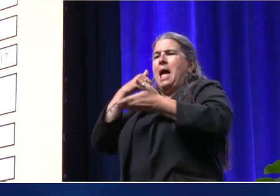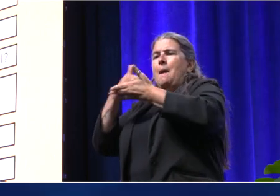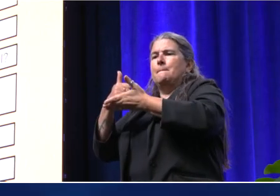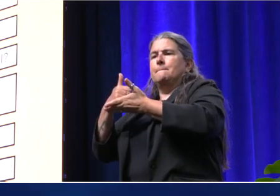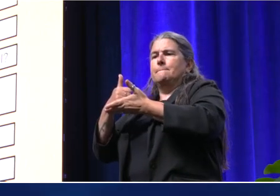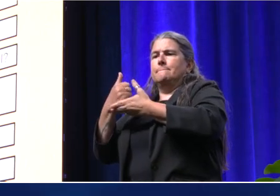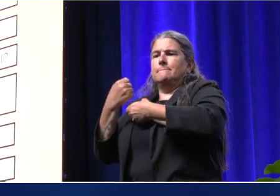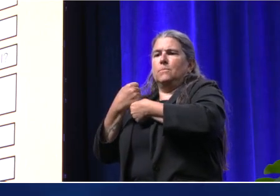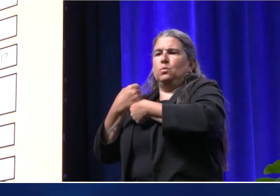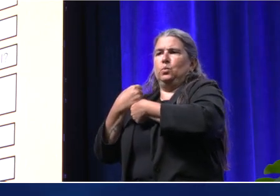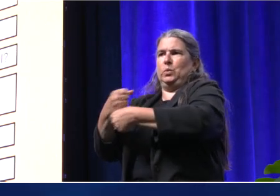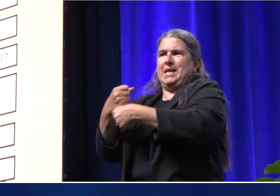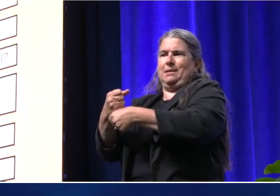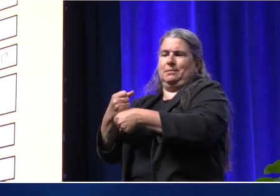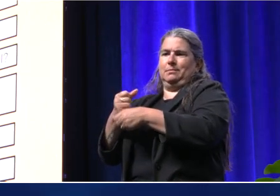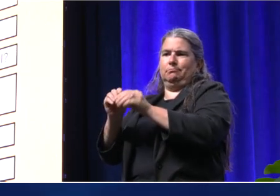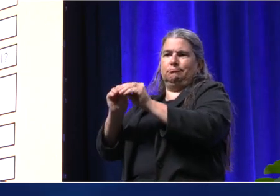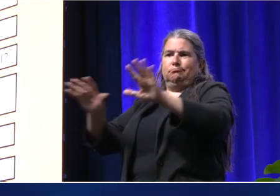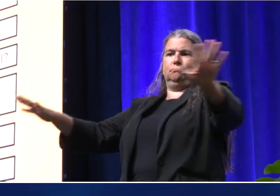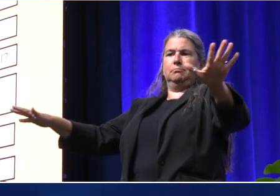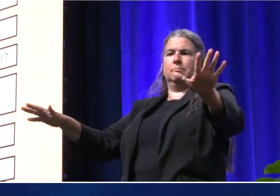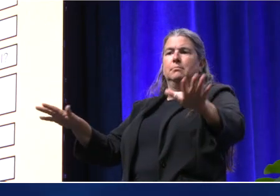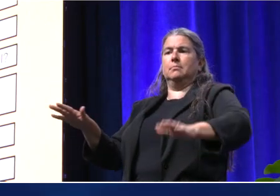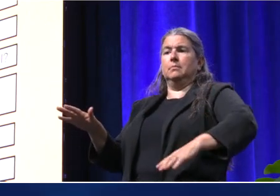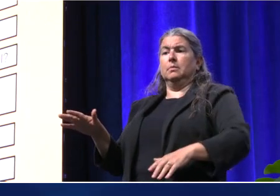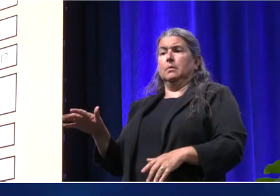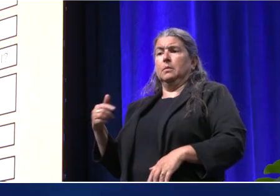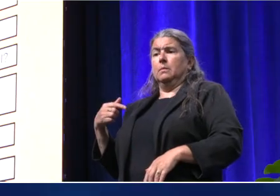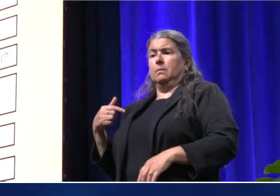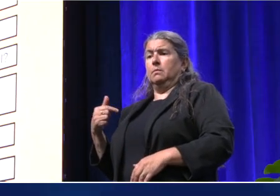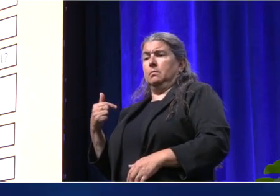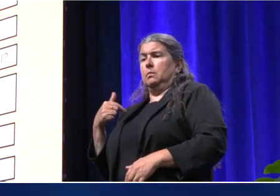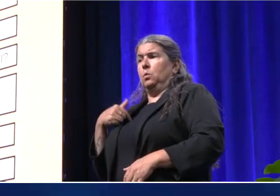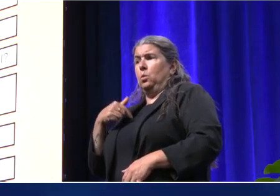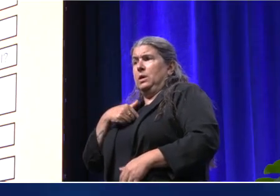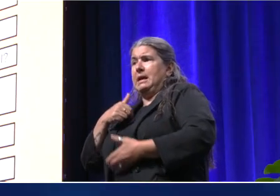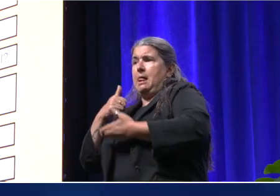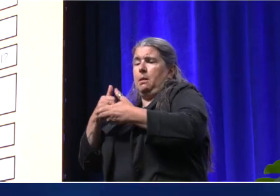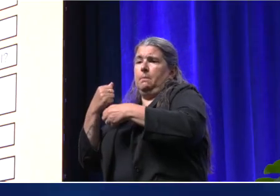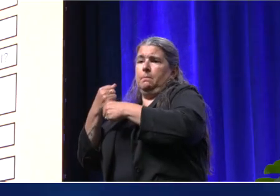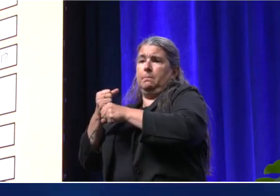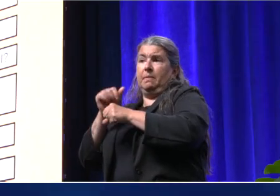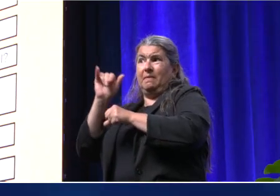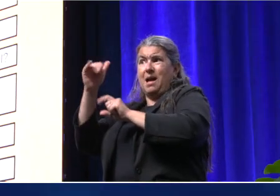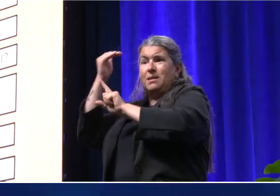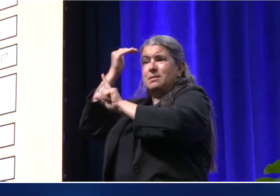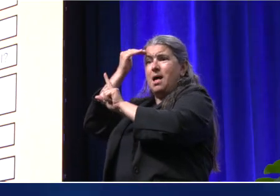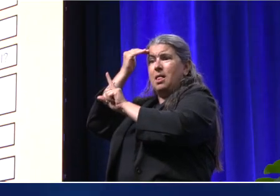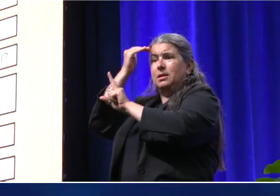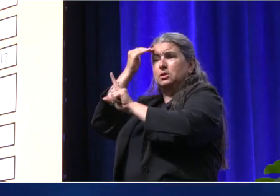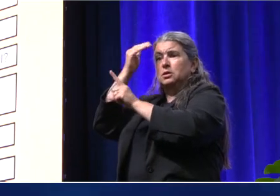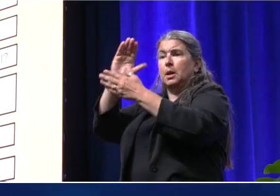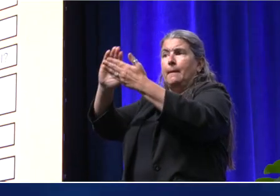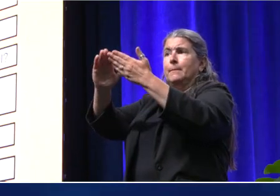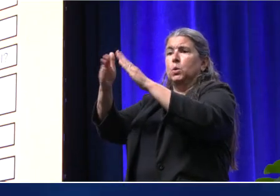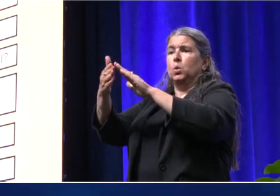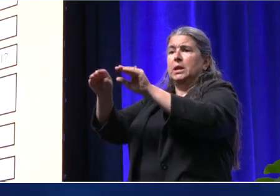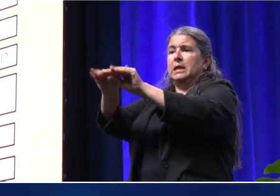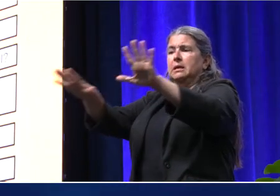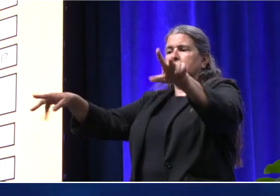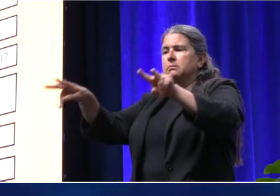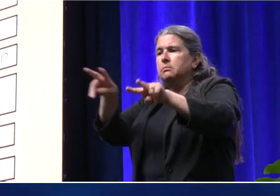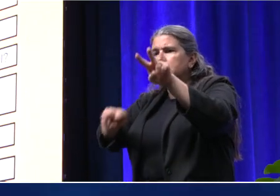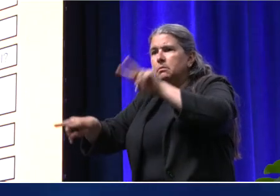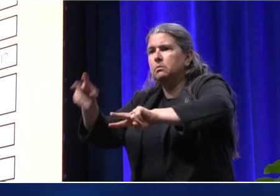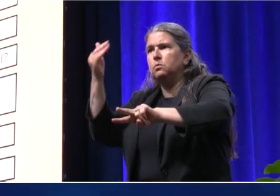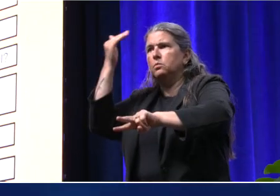this information we helped create, the real knowledge remained in the community where it belonged, because those are the people who can make the decisions